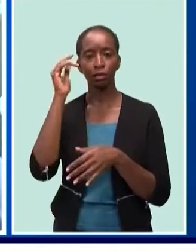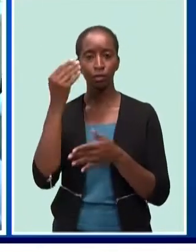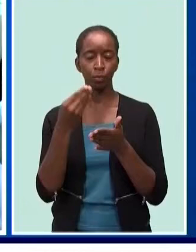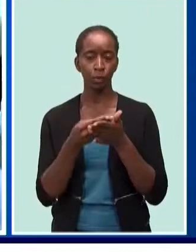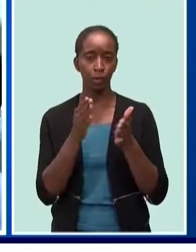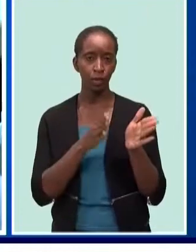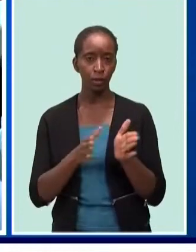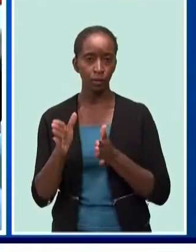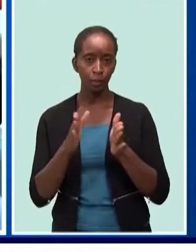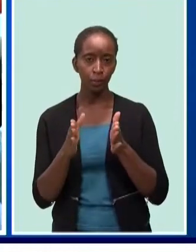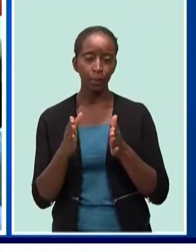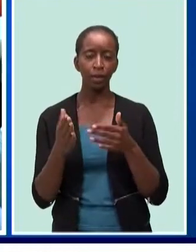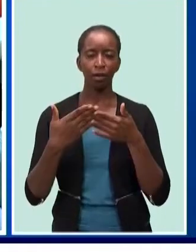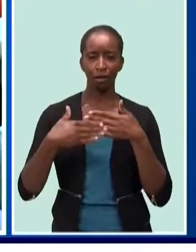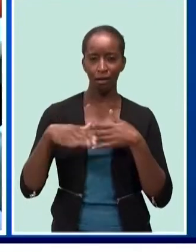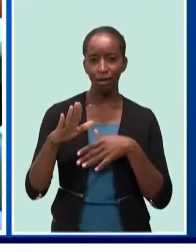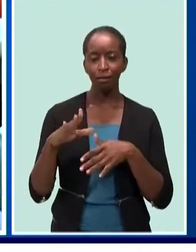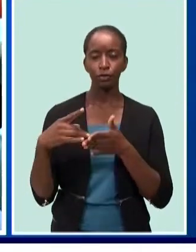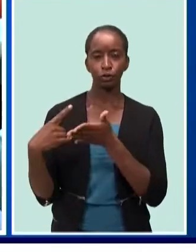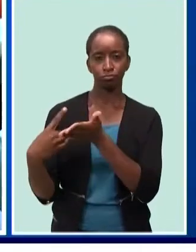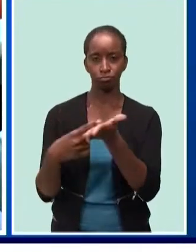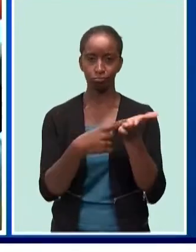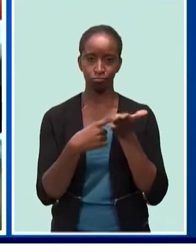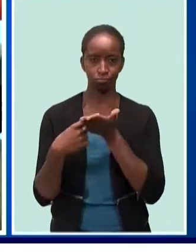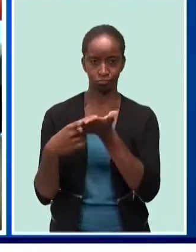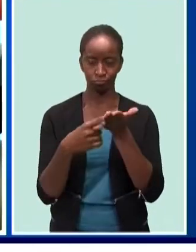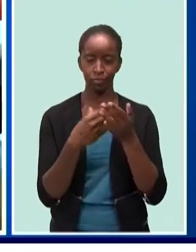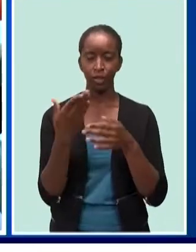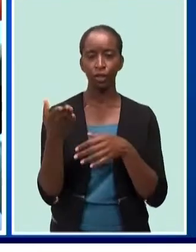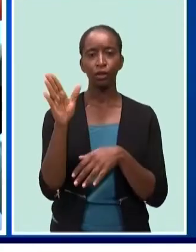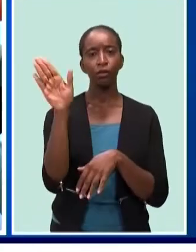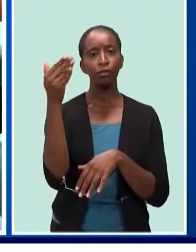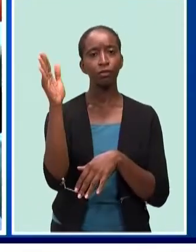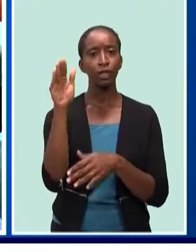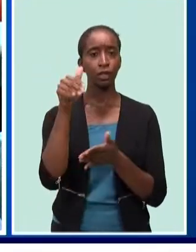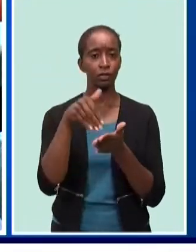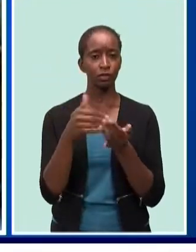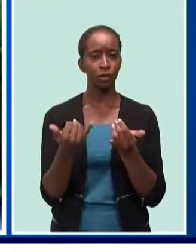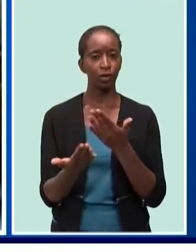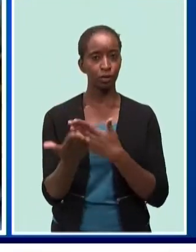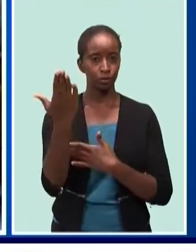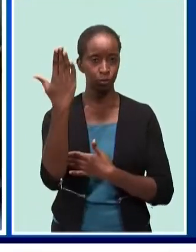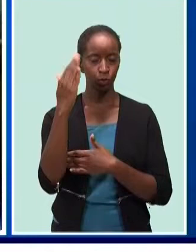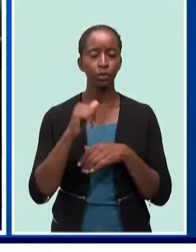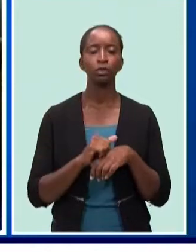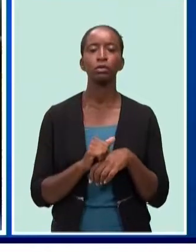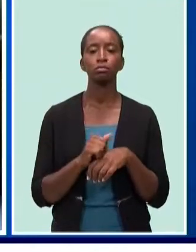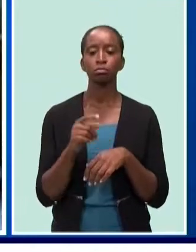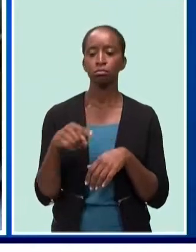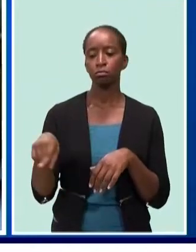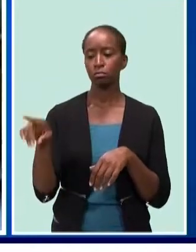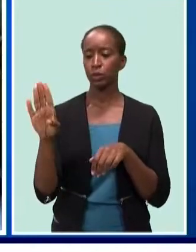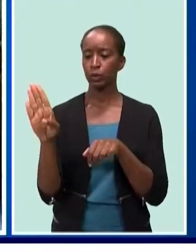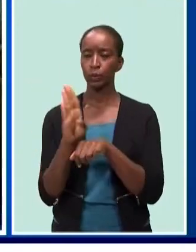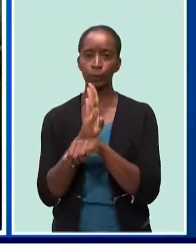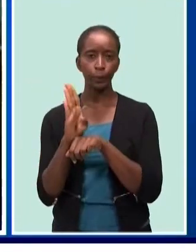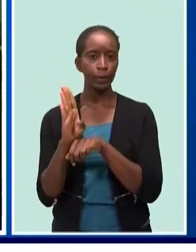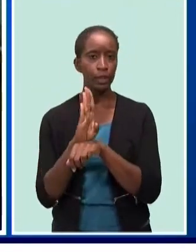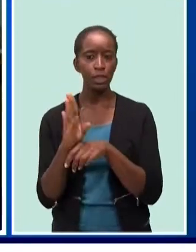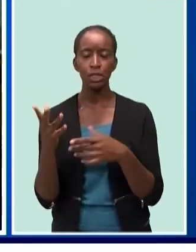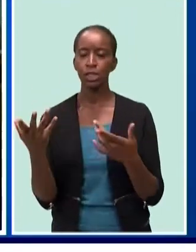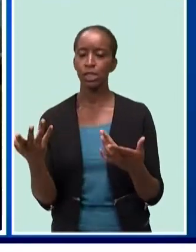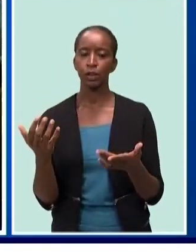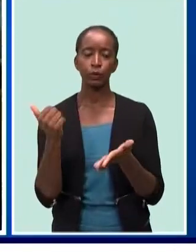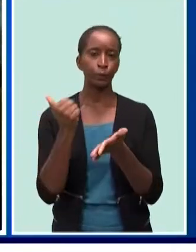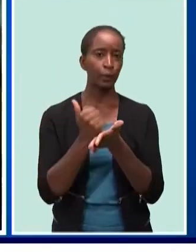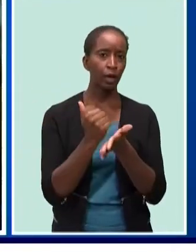and PricewaterhouseCoopers at the Lloyd Erskine Sandiford Centre this morning. The discussion attracted leading business people, bankers and investors.